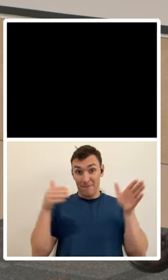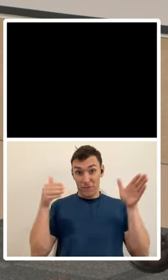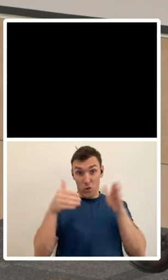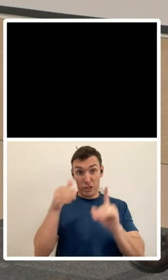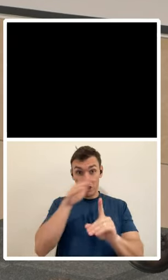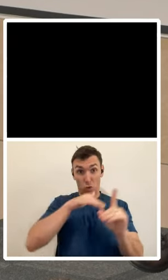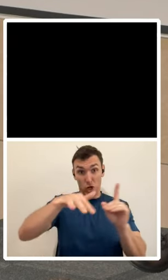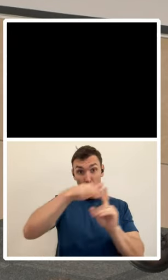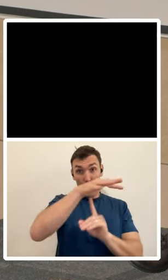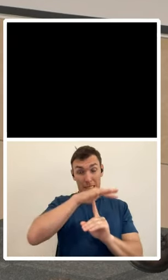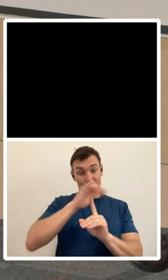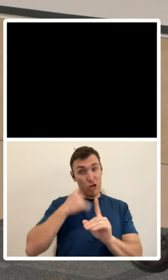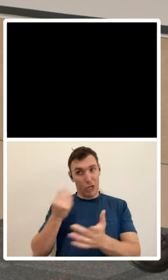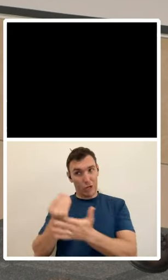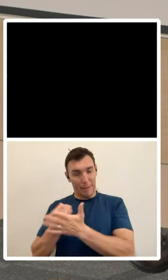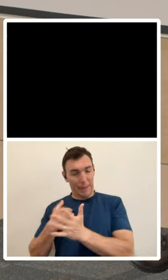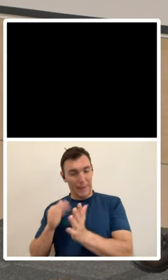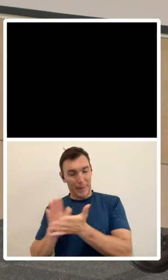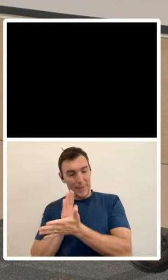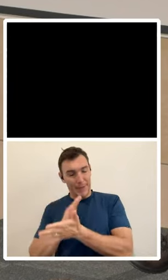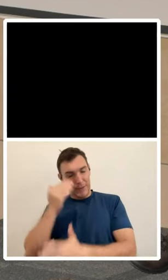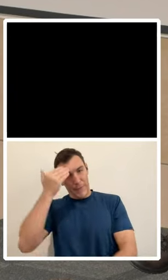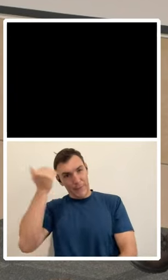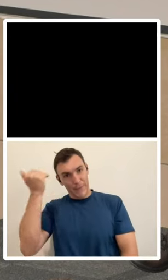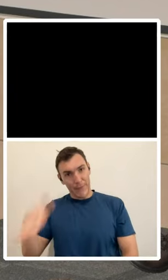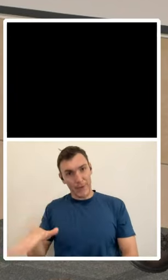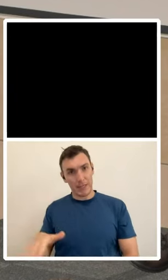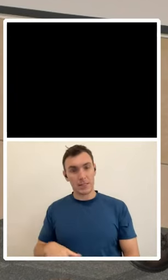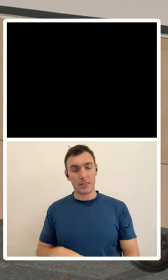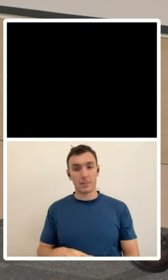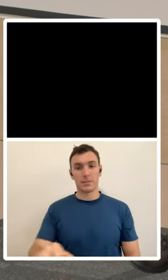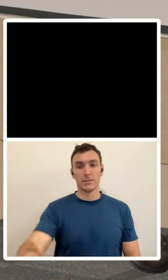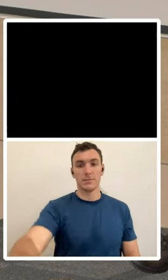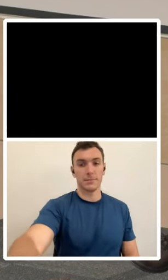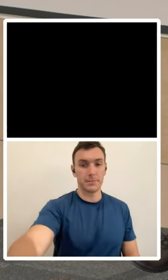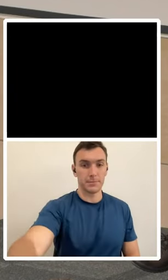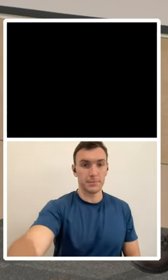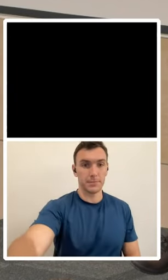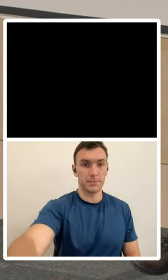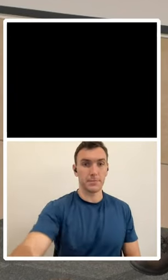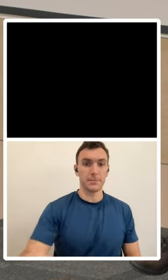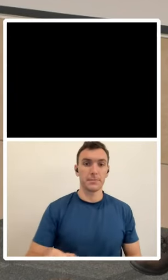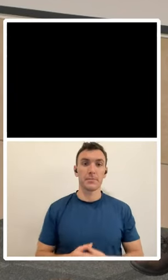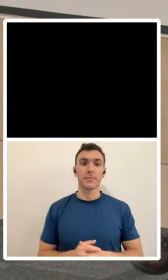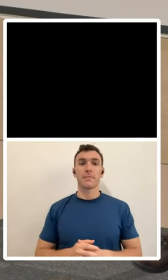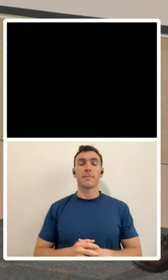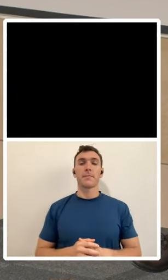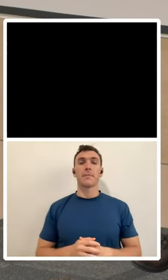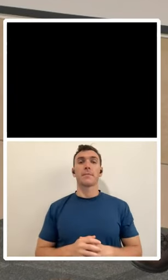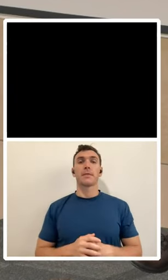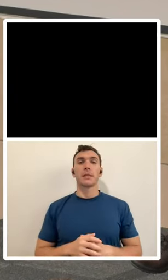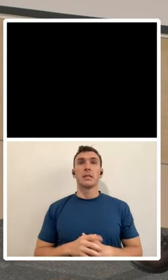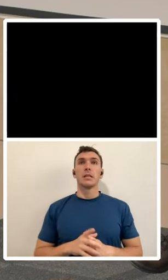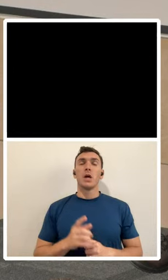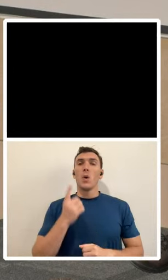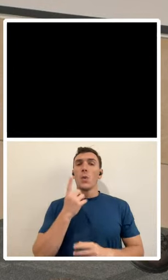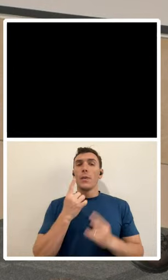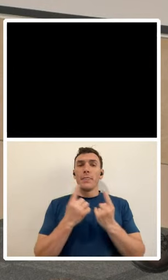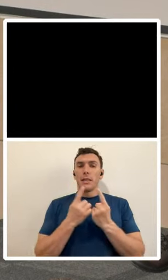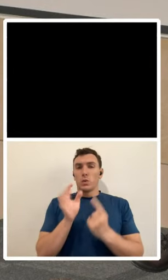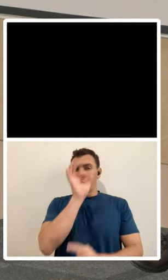interested in the theme of class, which is something sociologists talk about a lot, you know? And you talked about class background. So two questions. One of them